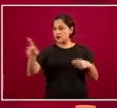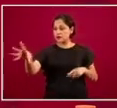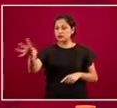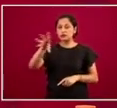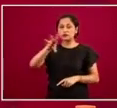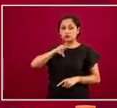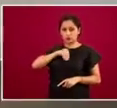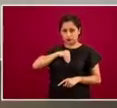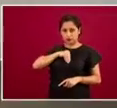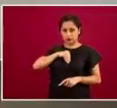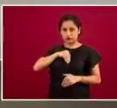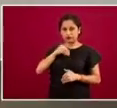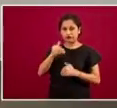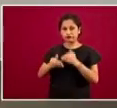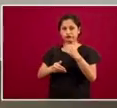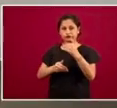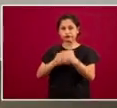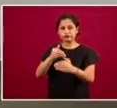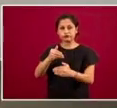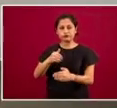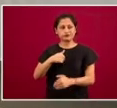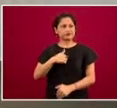to the